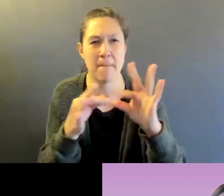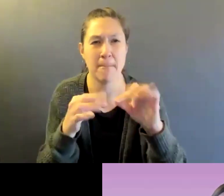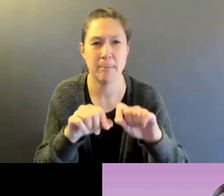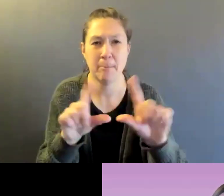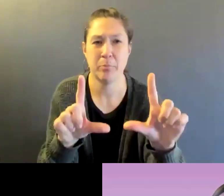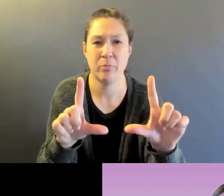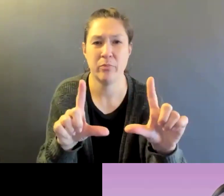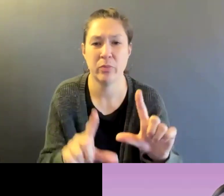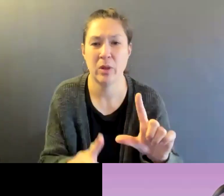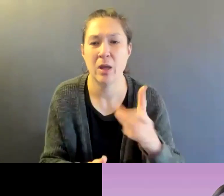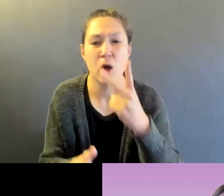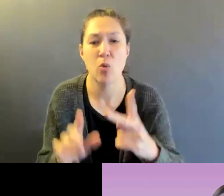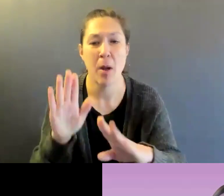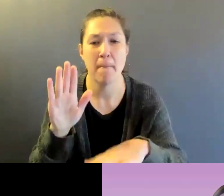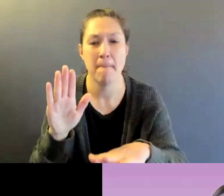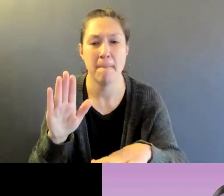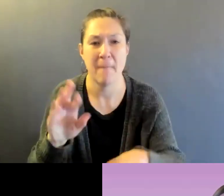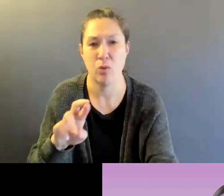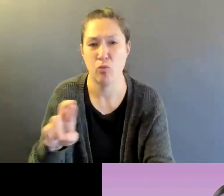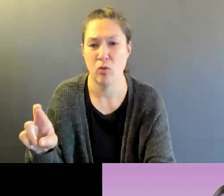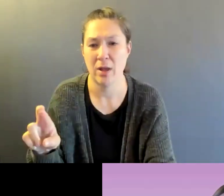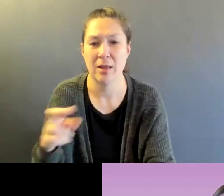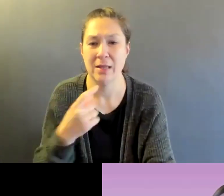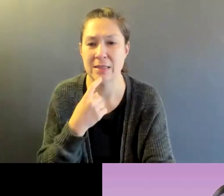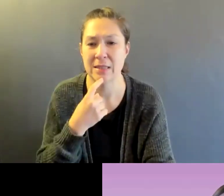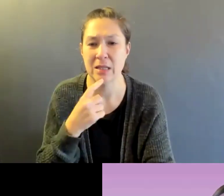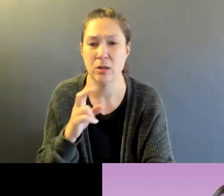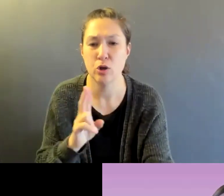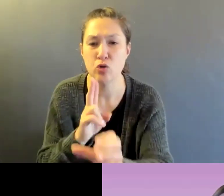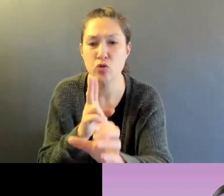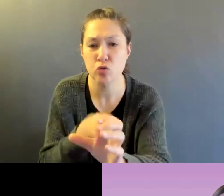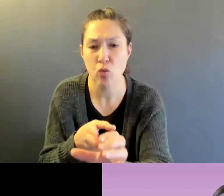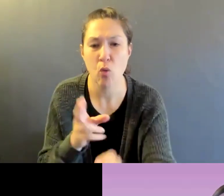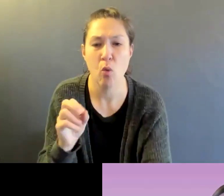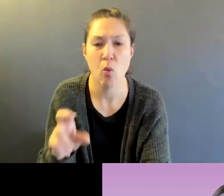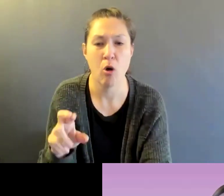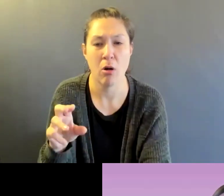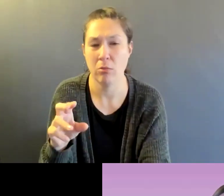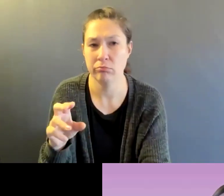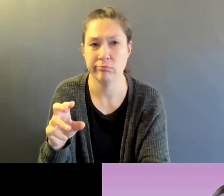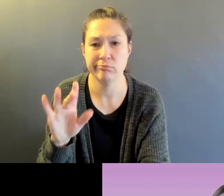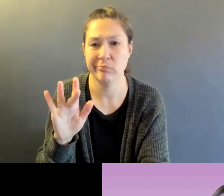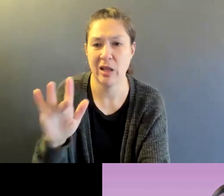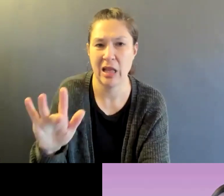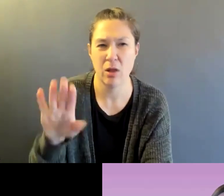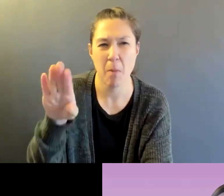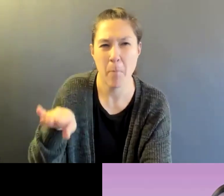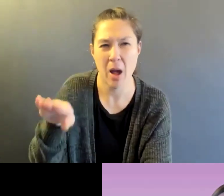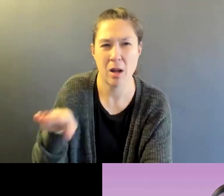the bottom right-hand corner, it might say join breakout group. And if you click on that, you should get all the